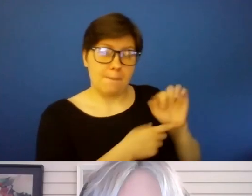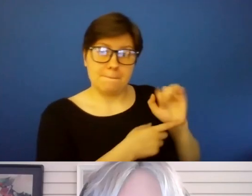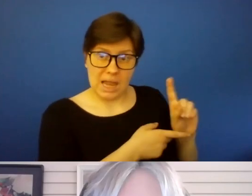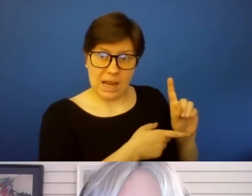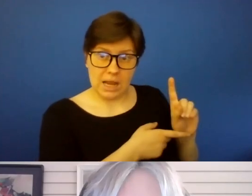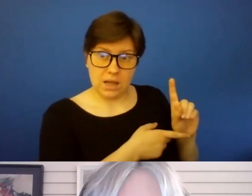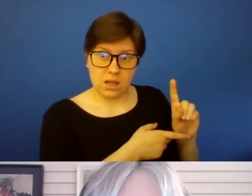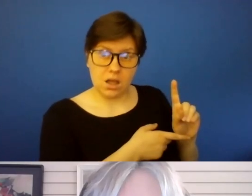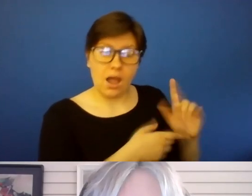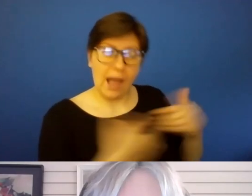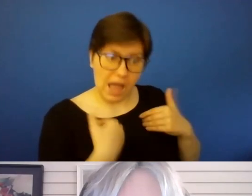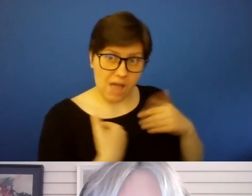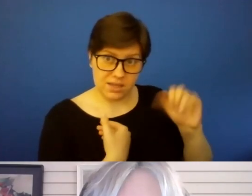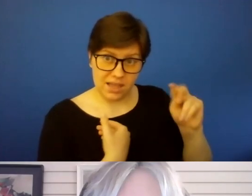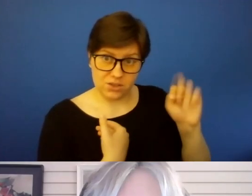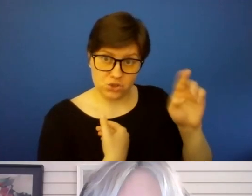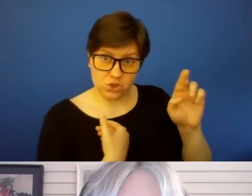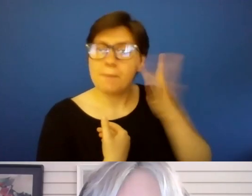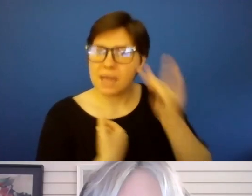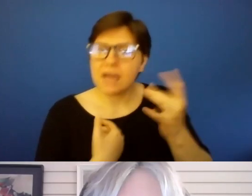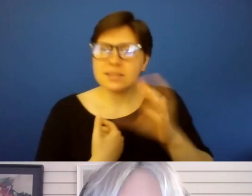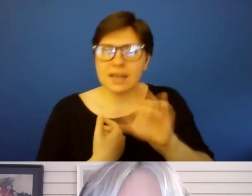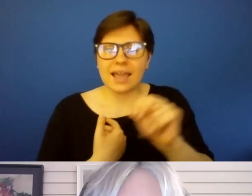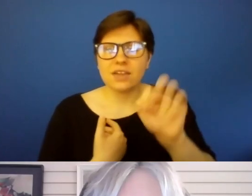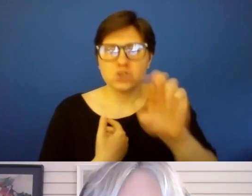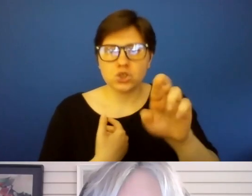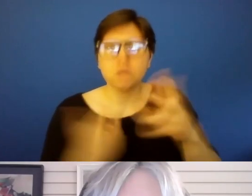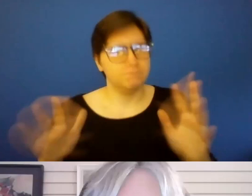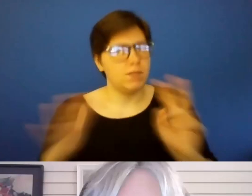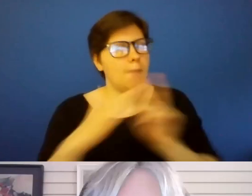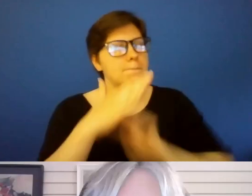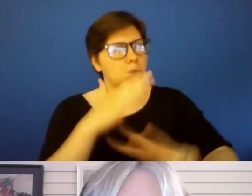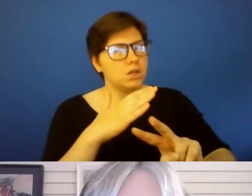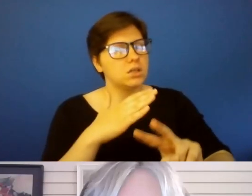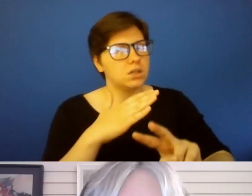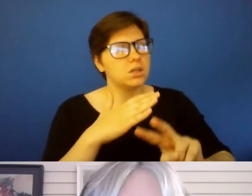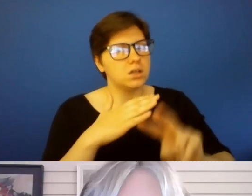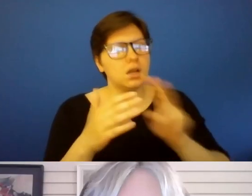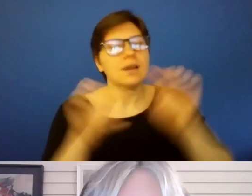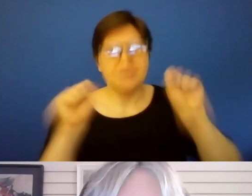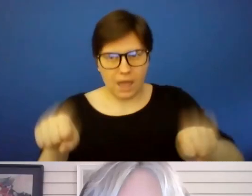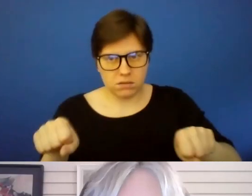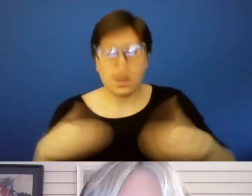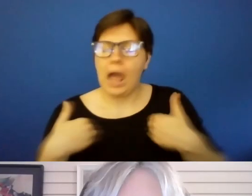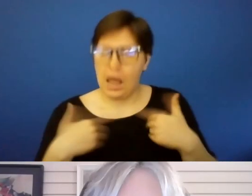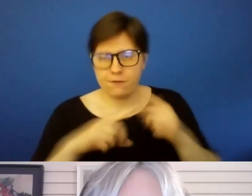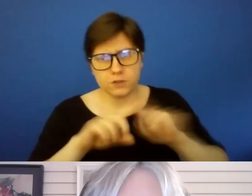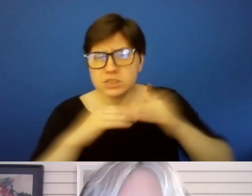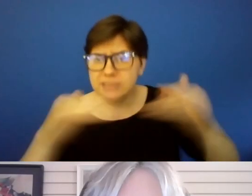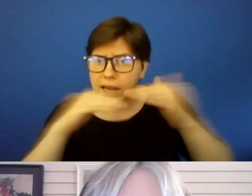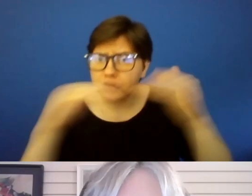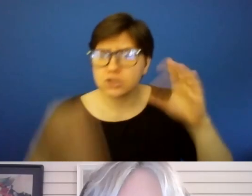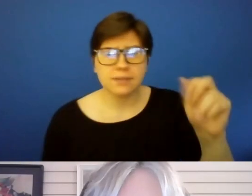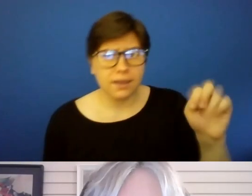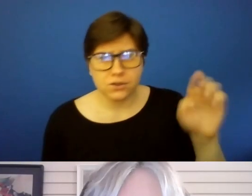terminal illness is cancer, is because cancer is something that we are good at prognosticating on, right? We have stages of cancer. And I